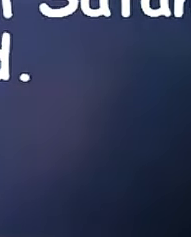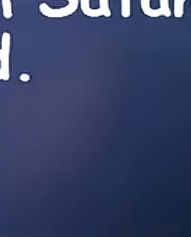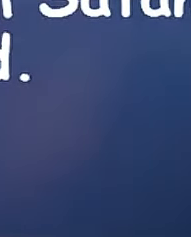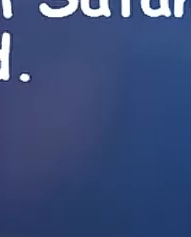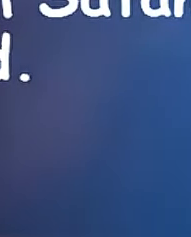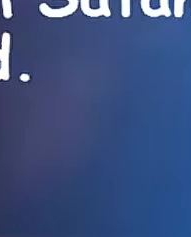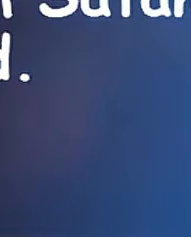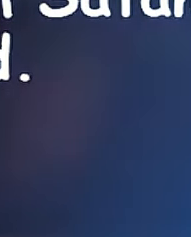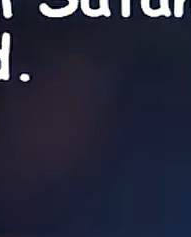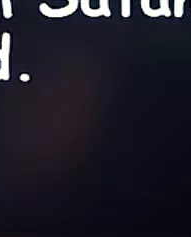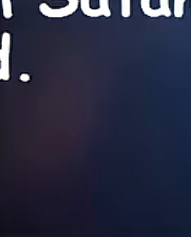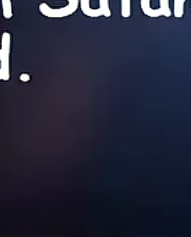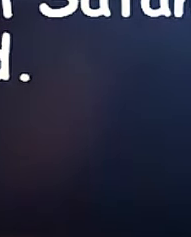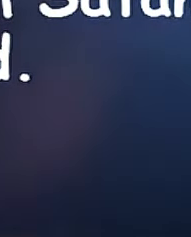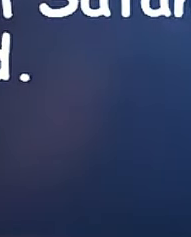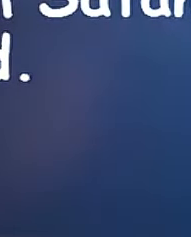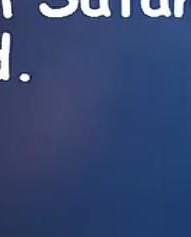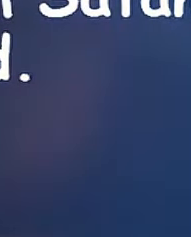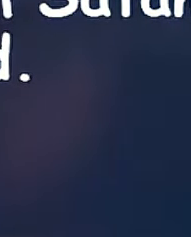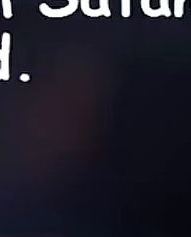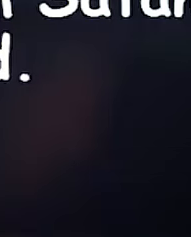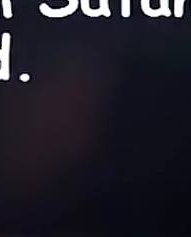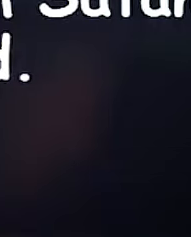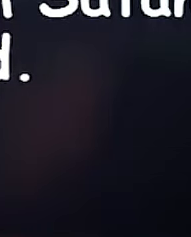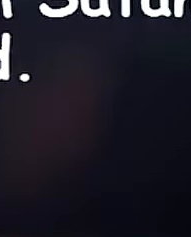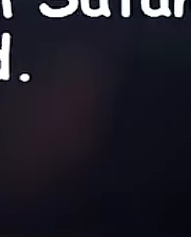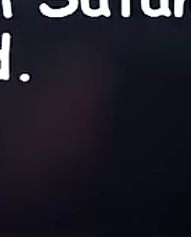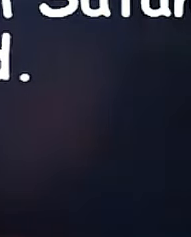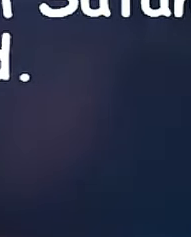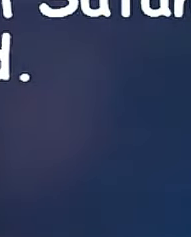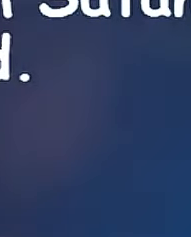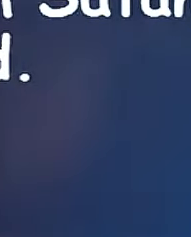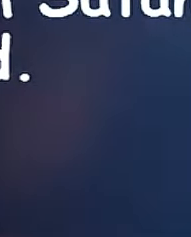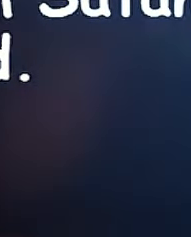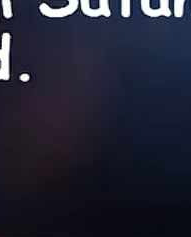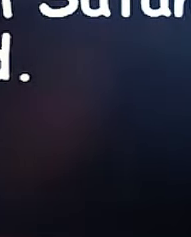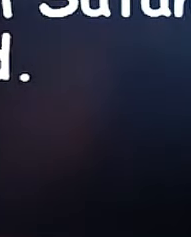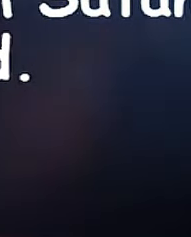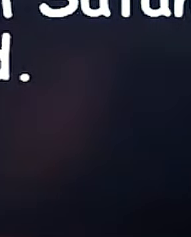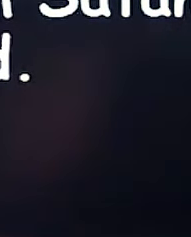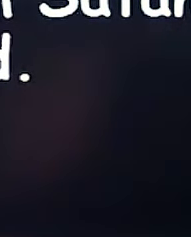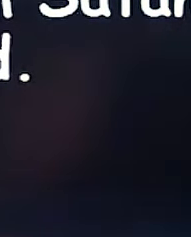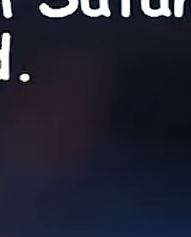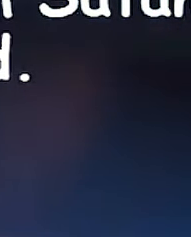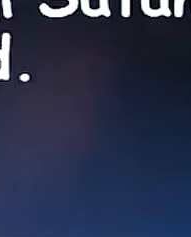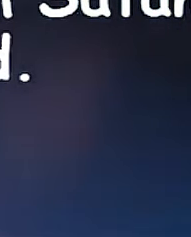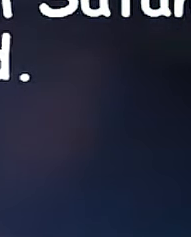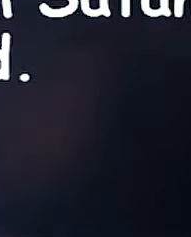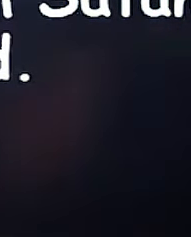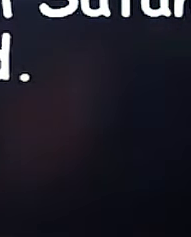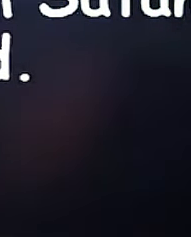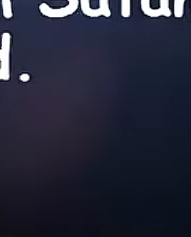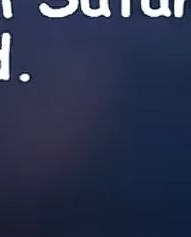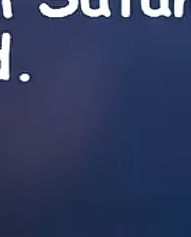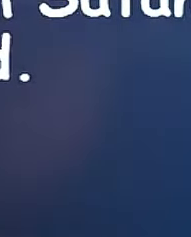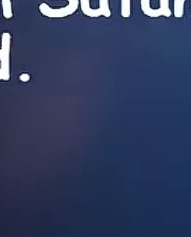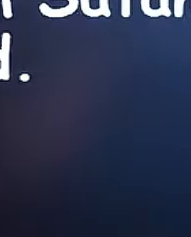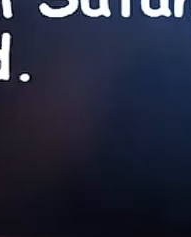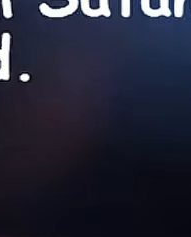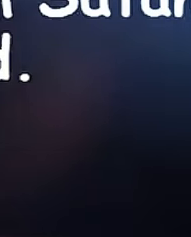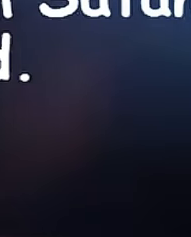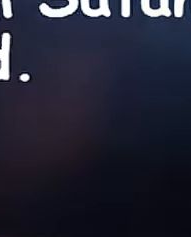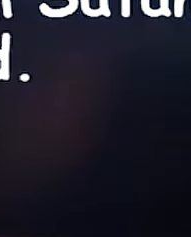to light. Turning from Satan to God. Now, so what you're family, I do such an essay, Nipa, or such an agony, every